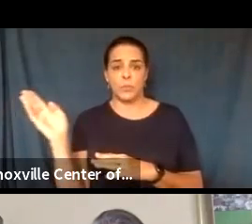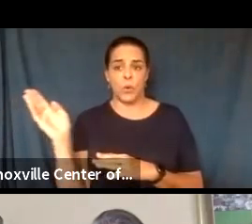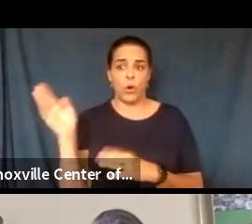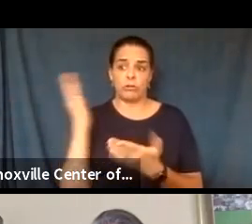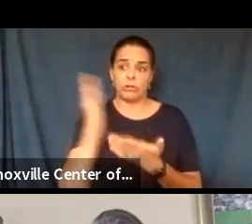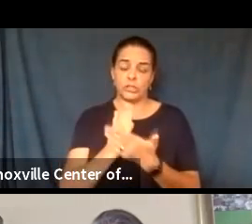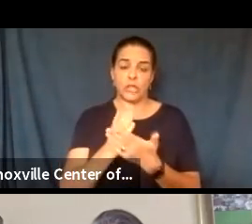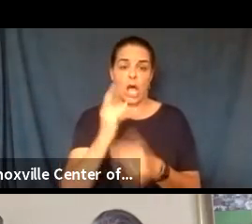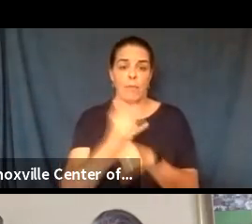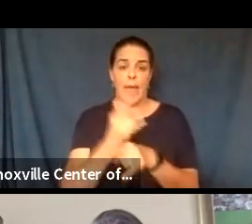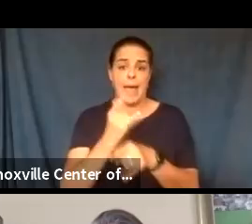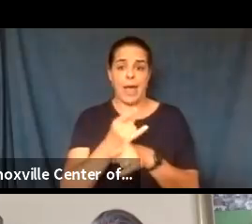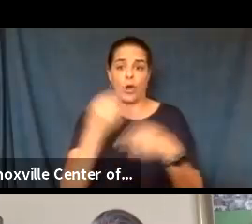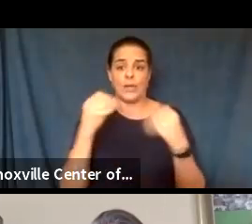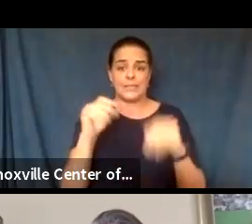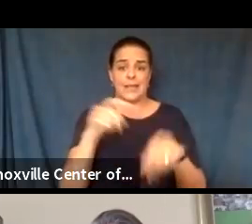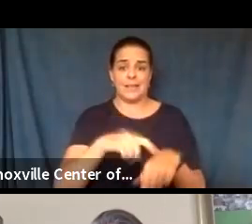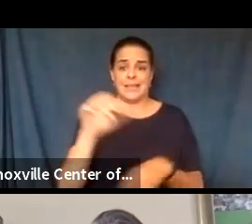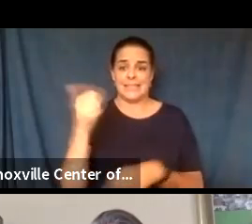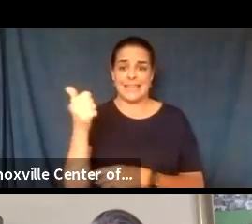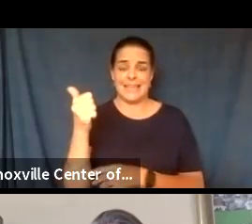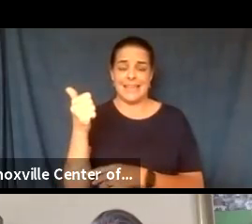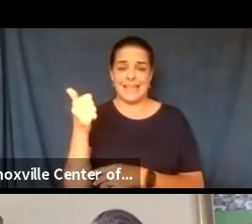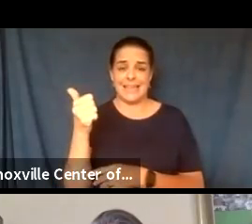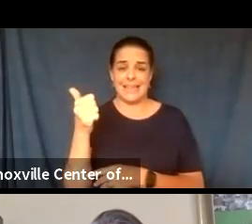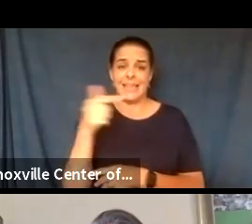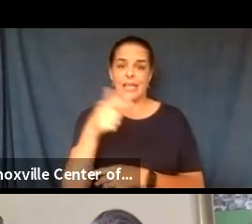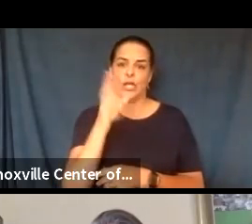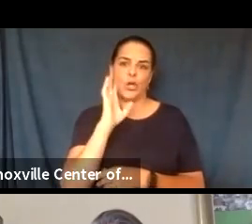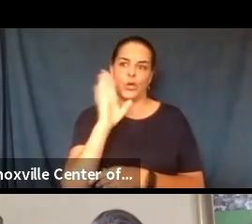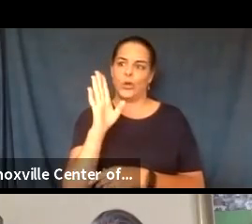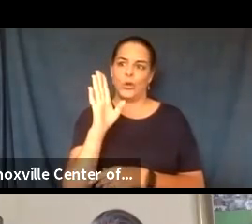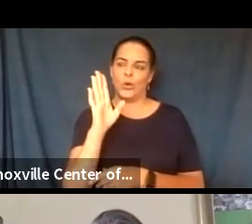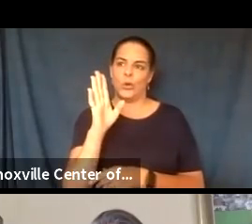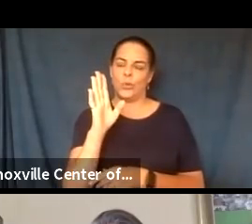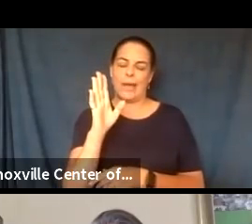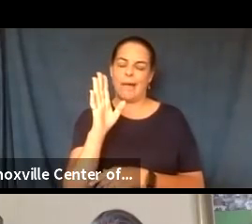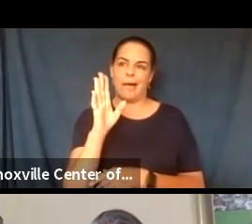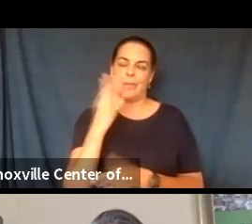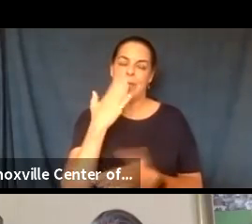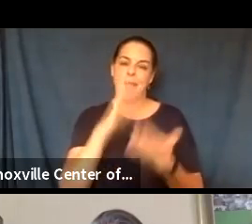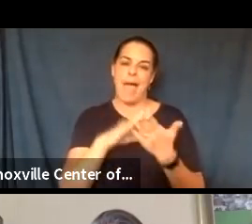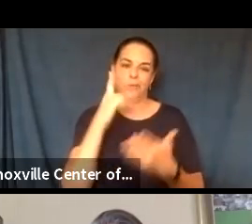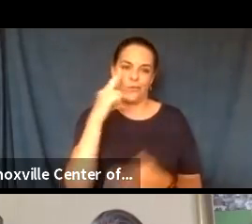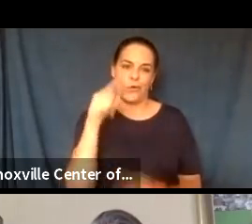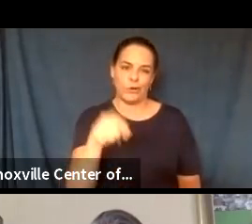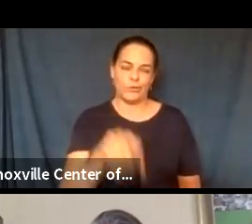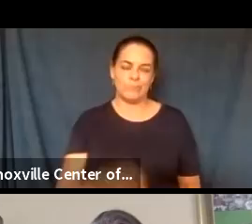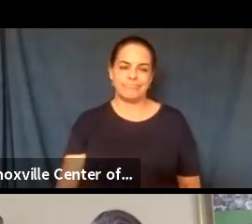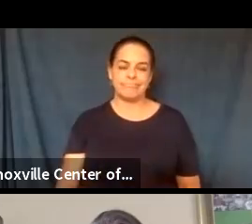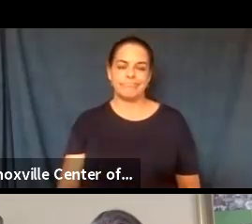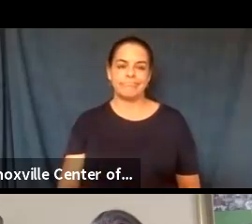stop alcohol sales at 10 p.m., you'll end up shooting yourself in the foot.